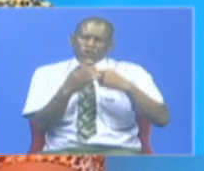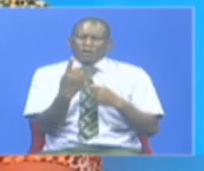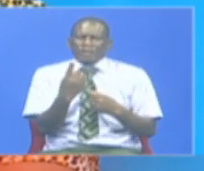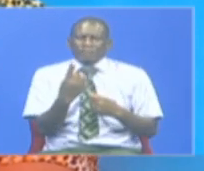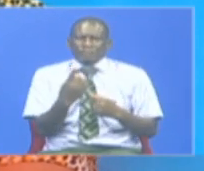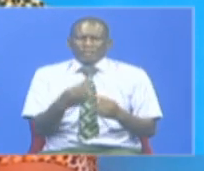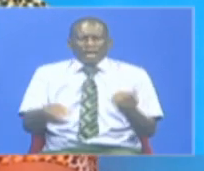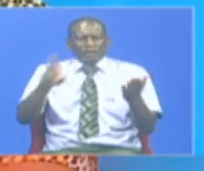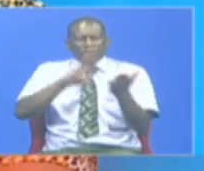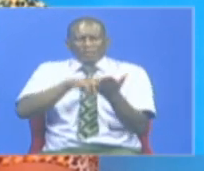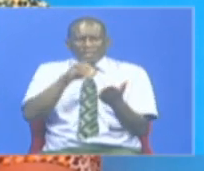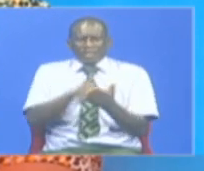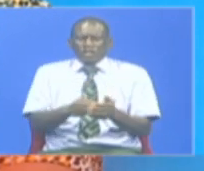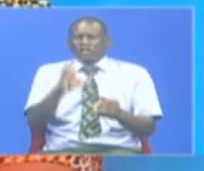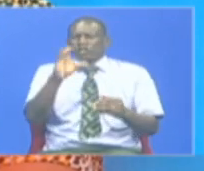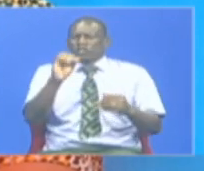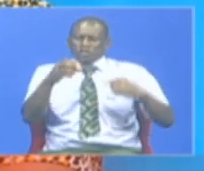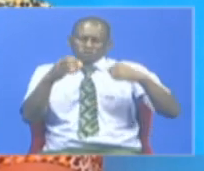0800724891. I'll repeat,